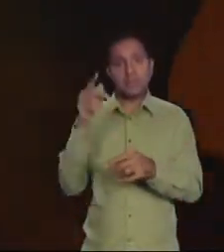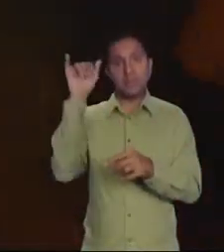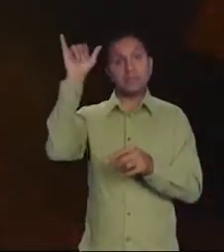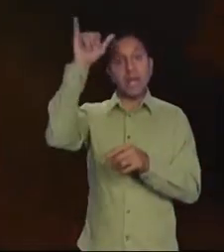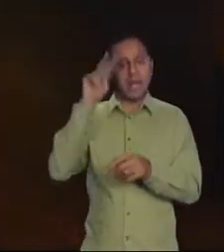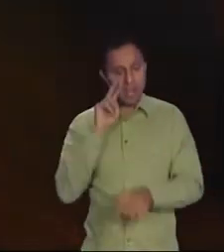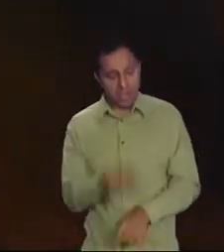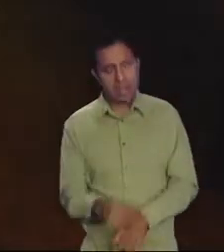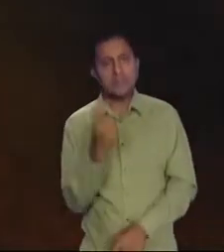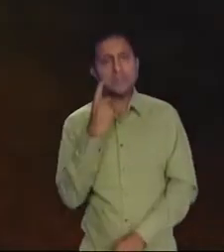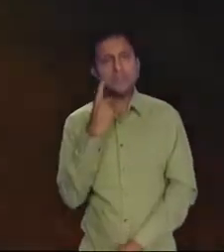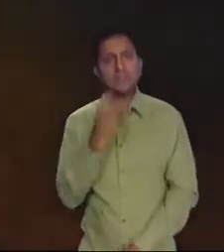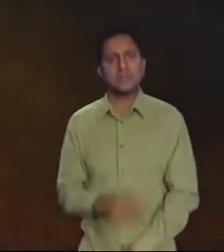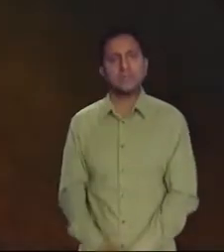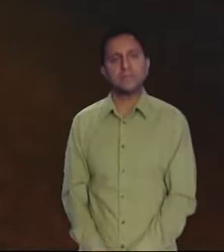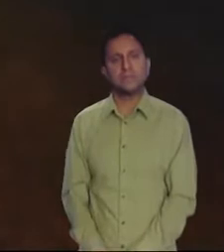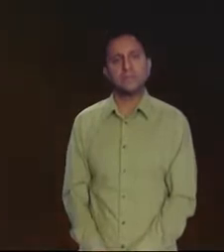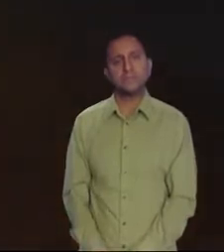sky.